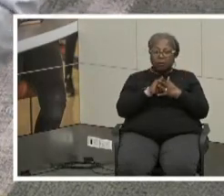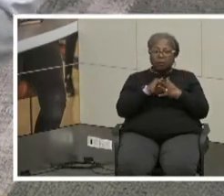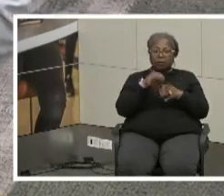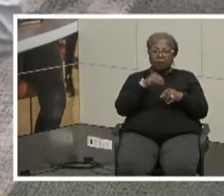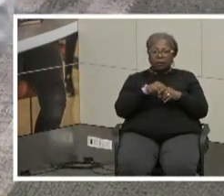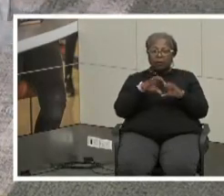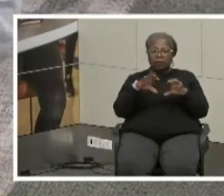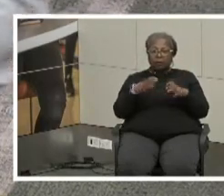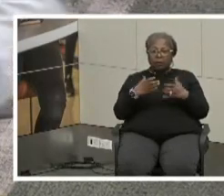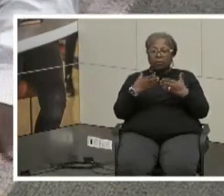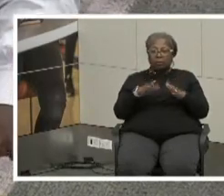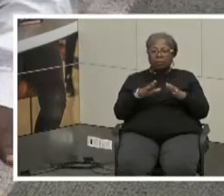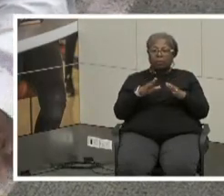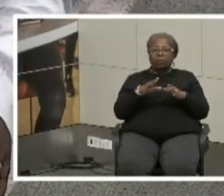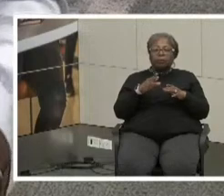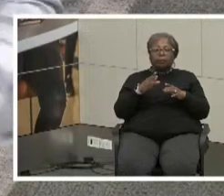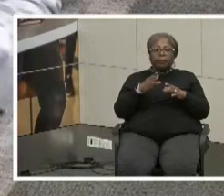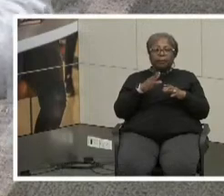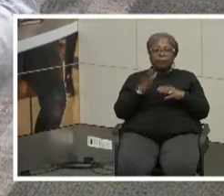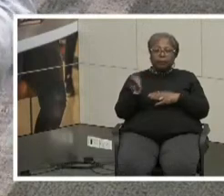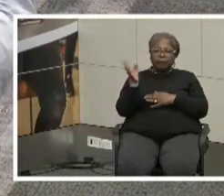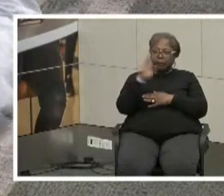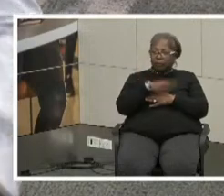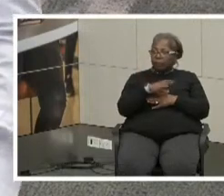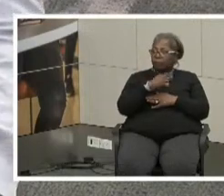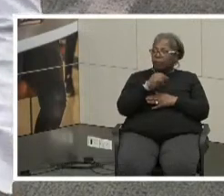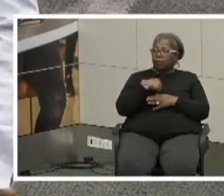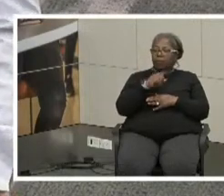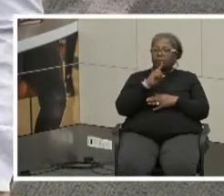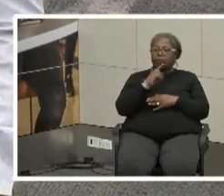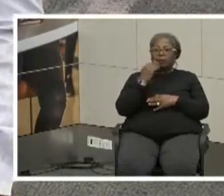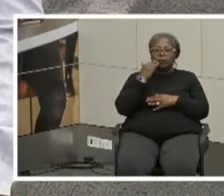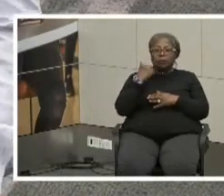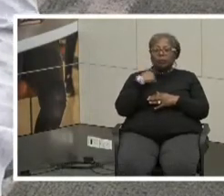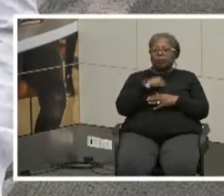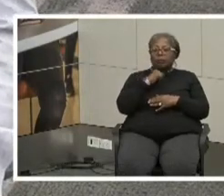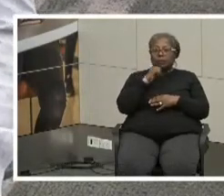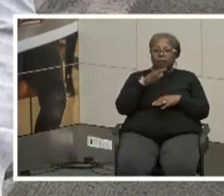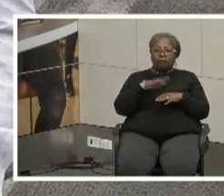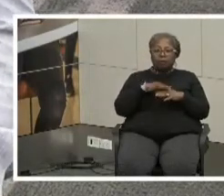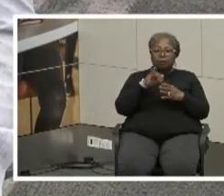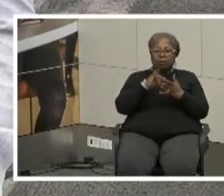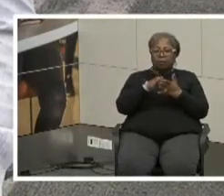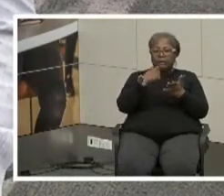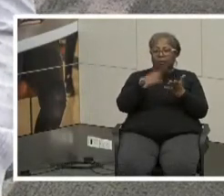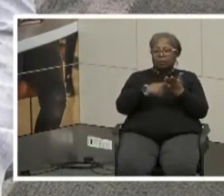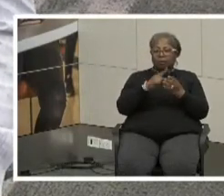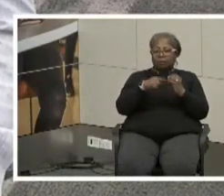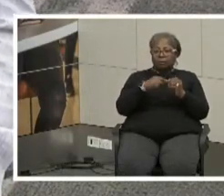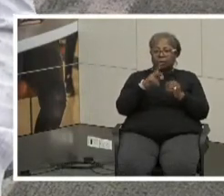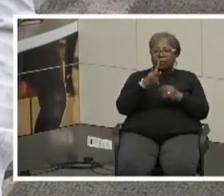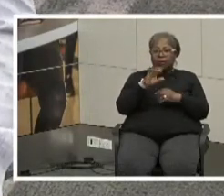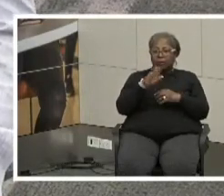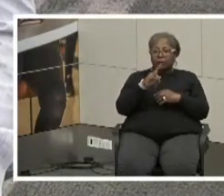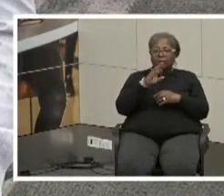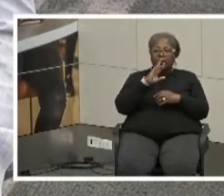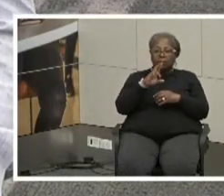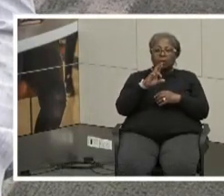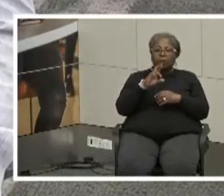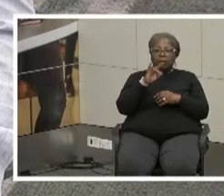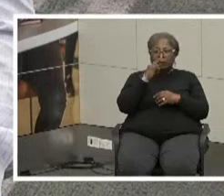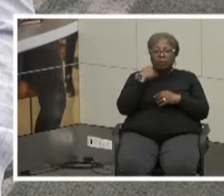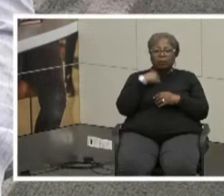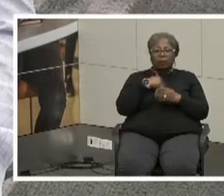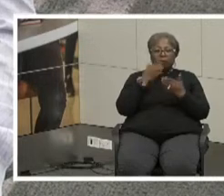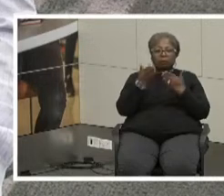in the classroom throughout the entire day and I'm sure I know we're not even on discussion as far as Kickstart kids we are serving right